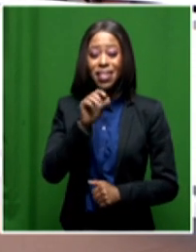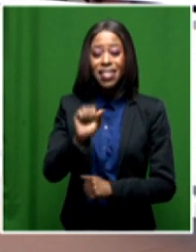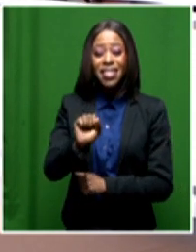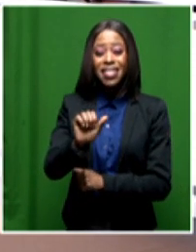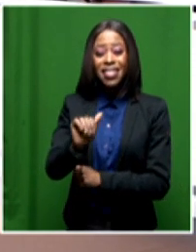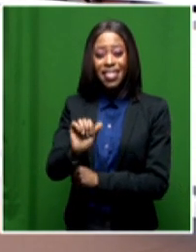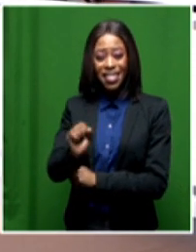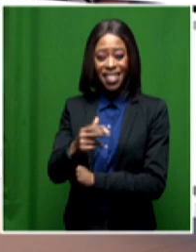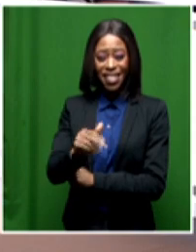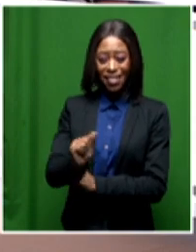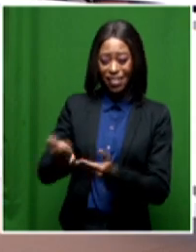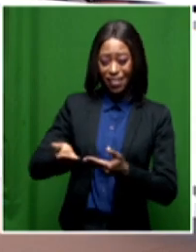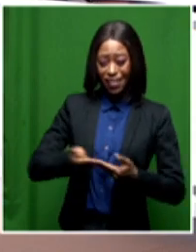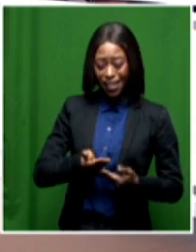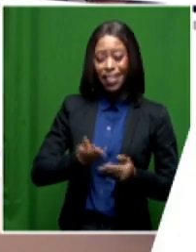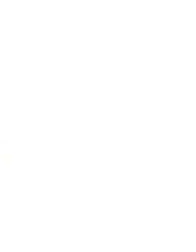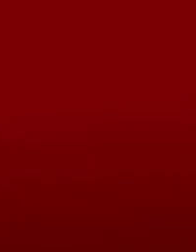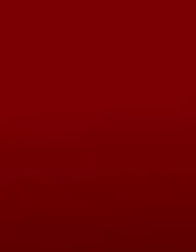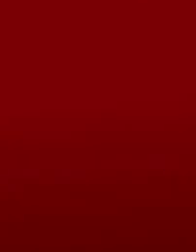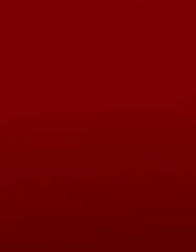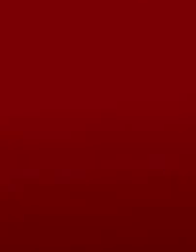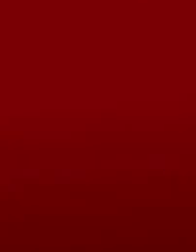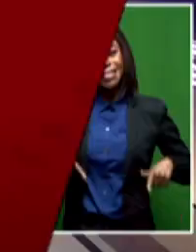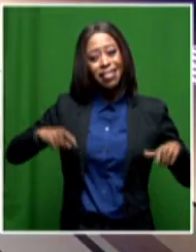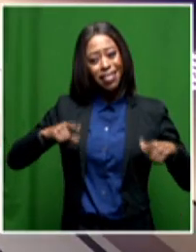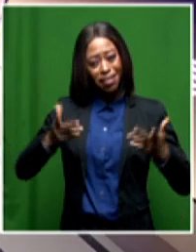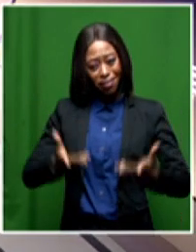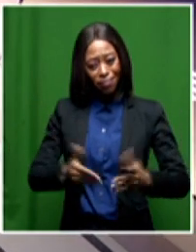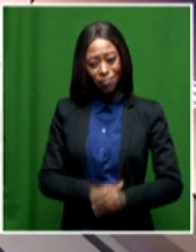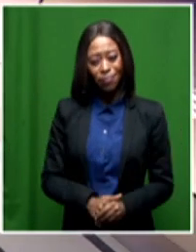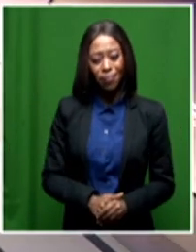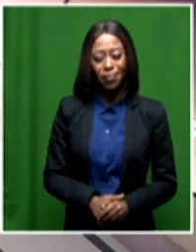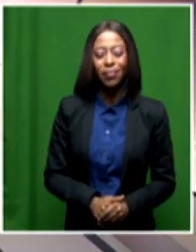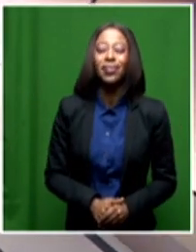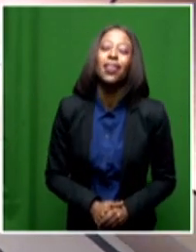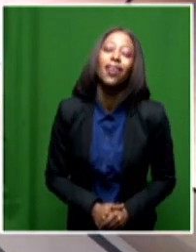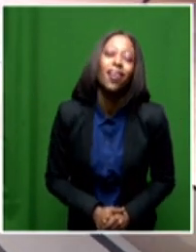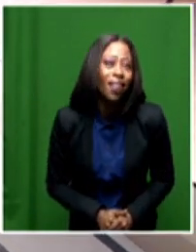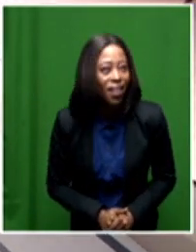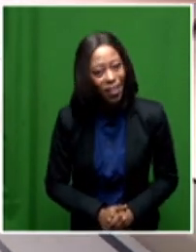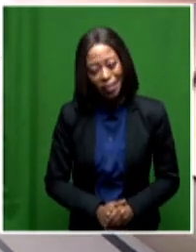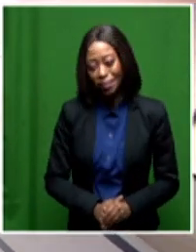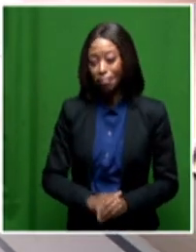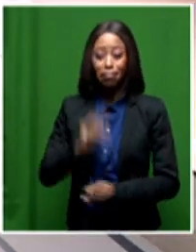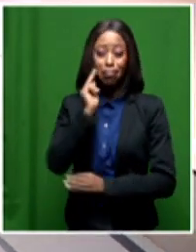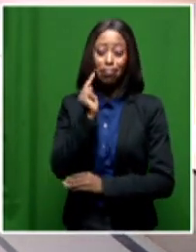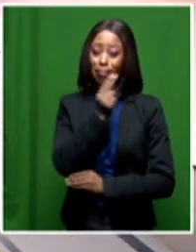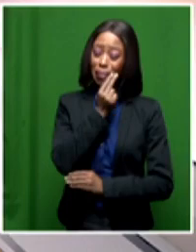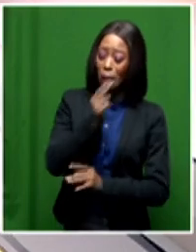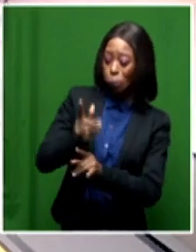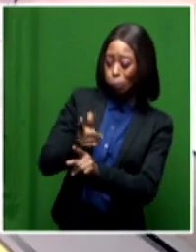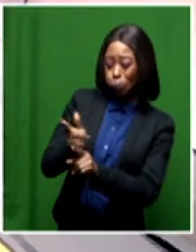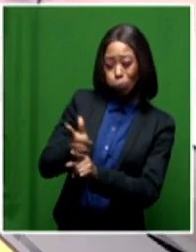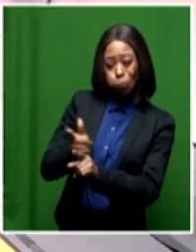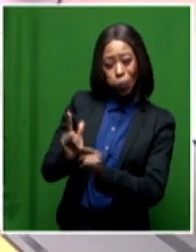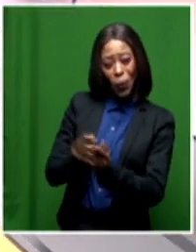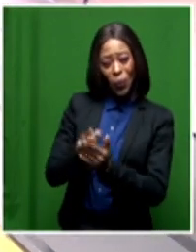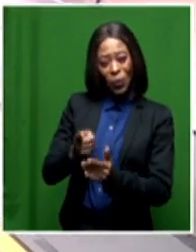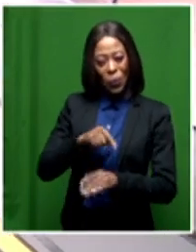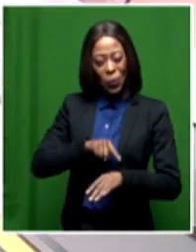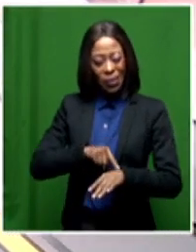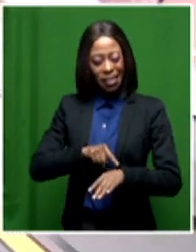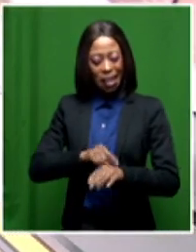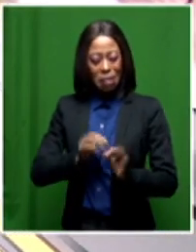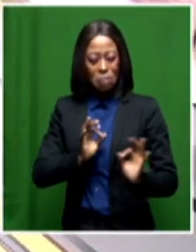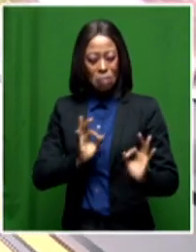and welcome to Sports on Morning Live. Oh, Busiwe, it is so fantastic to chat to you. Such an exciting time.